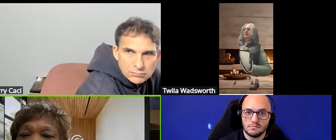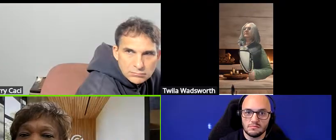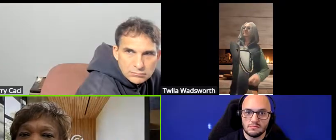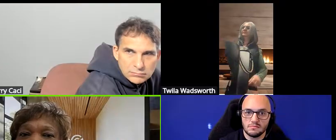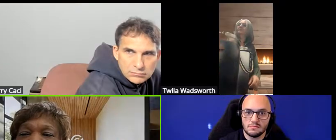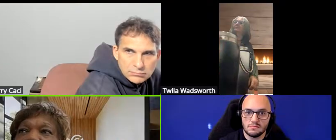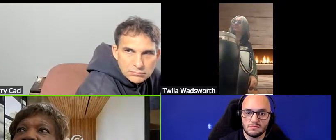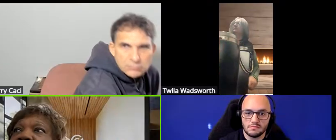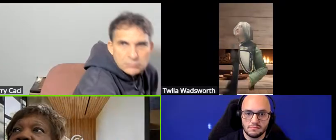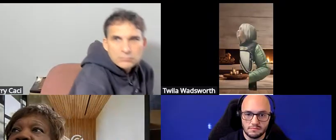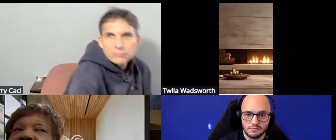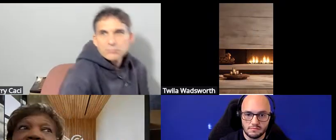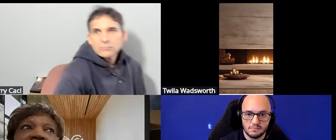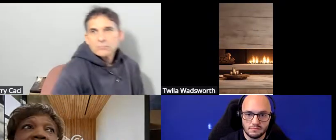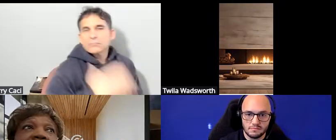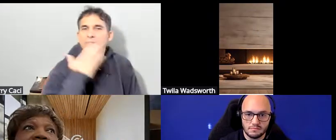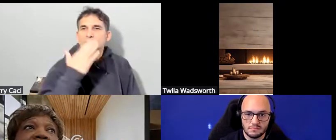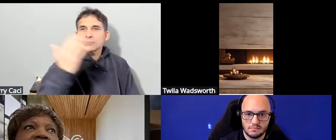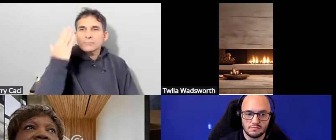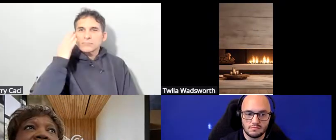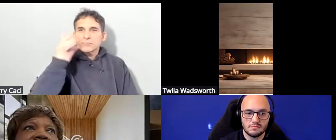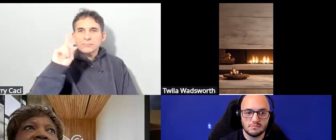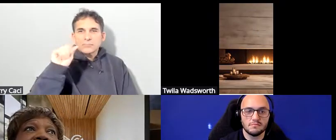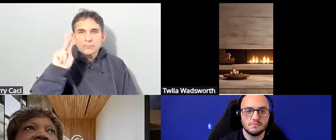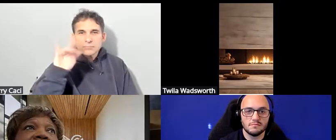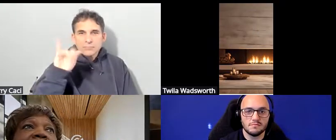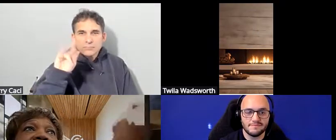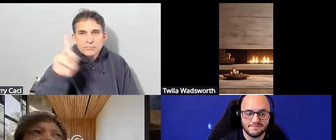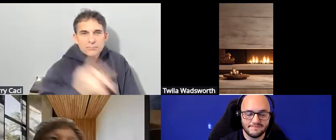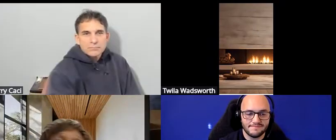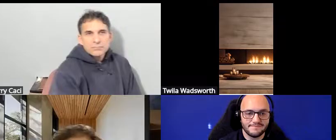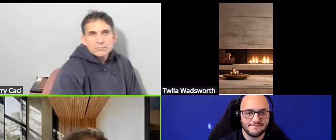Morning, David. Awesome. Thank you.